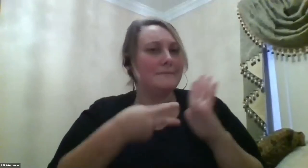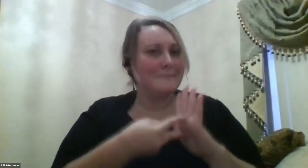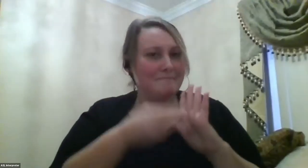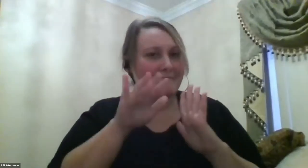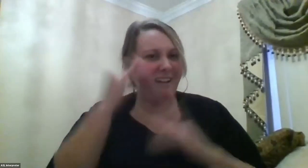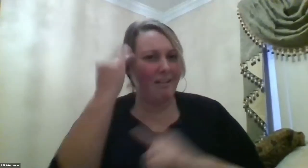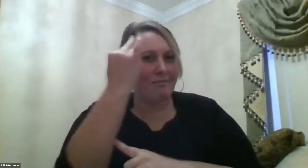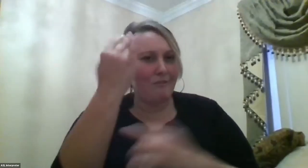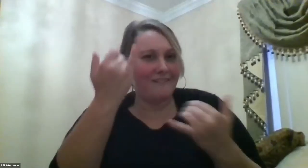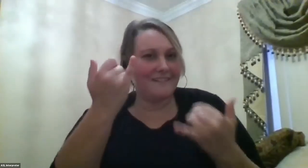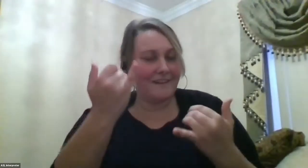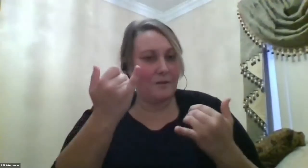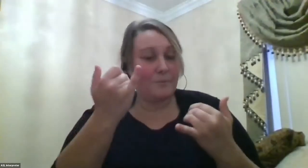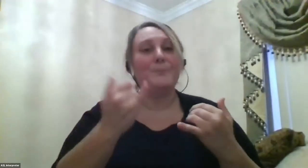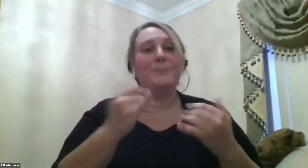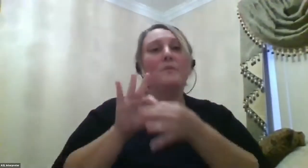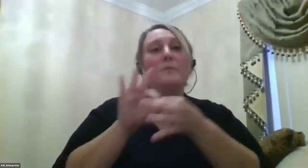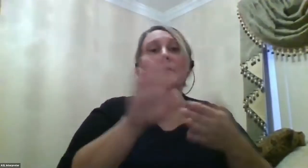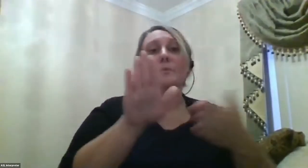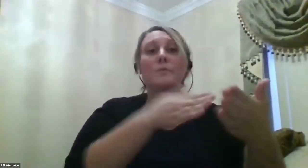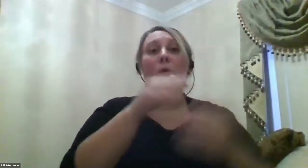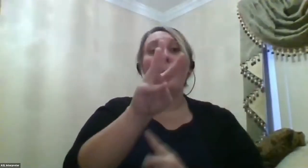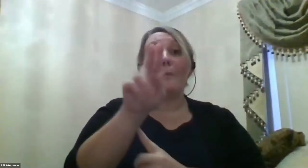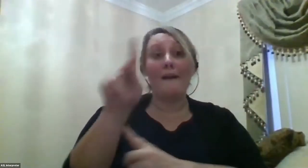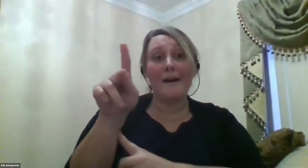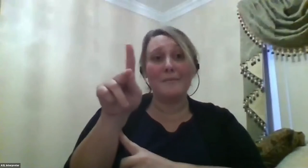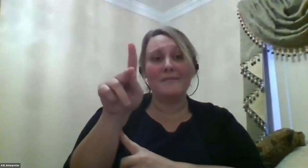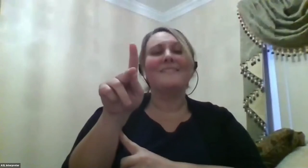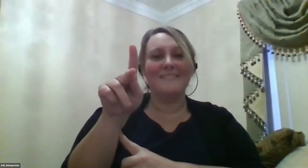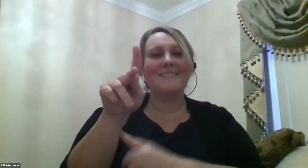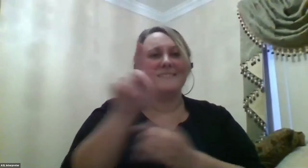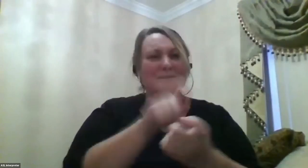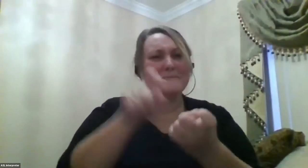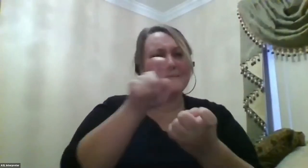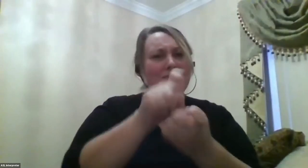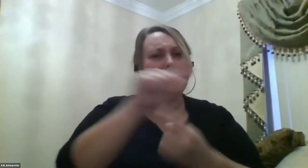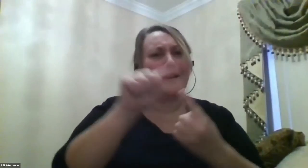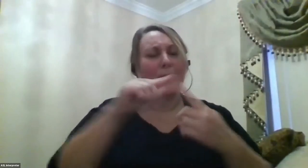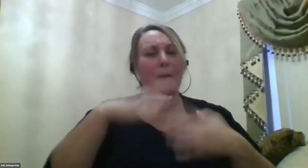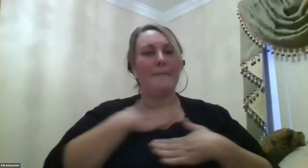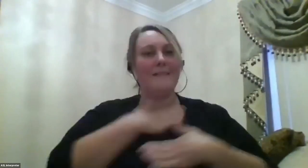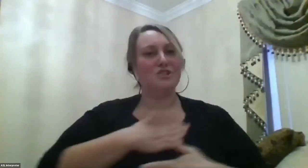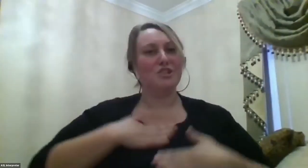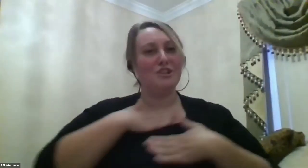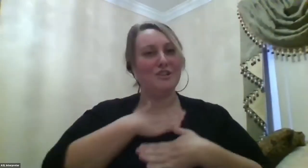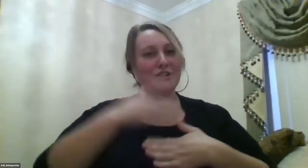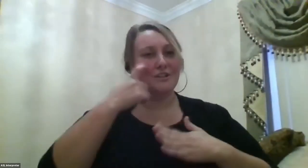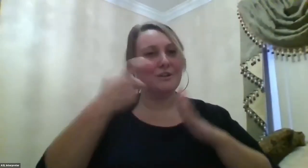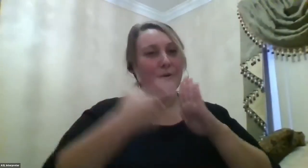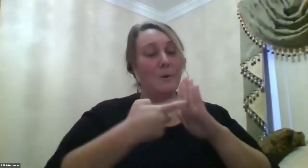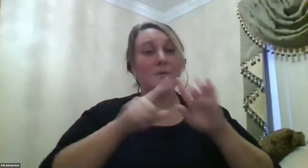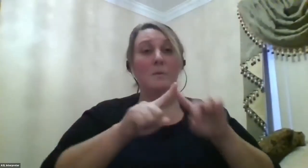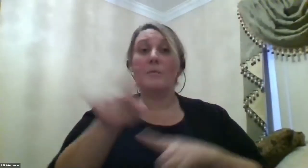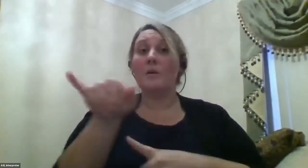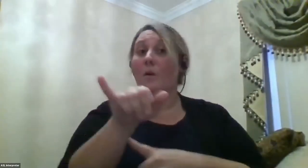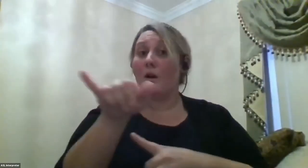pleasure, and also in the, and shave him dry, but also it's, the words are actually very witty. Right. So like the pleasure in the lyricism